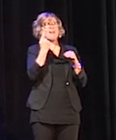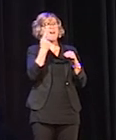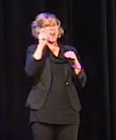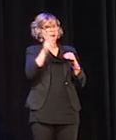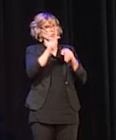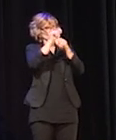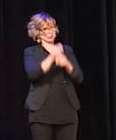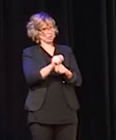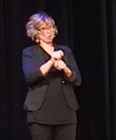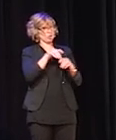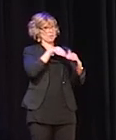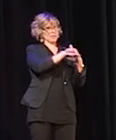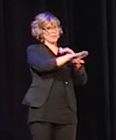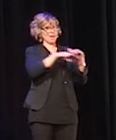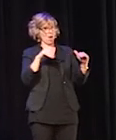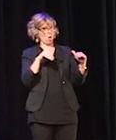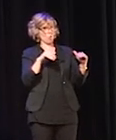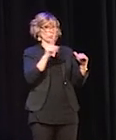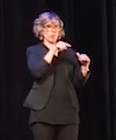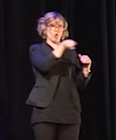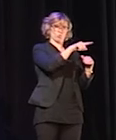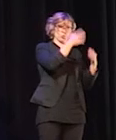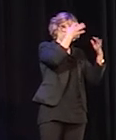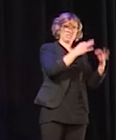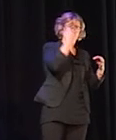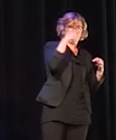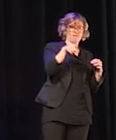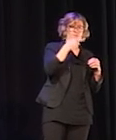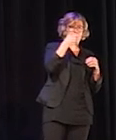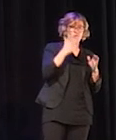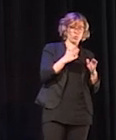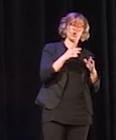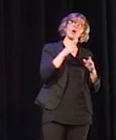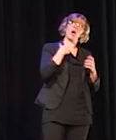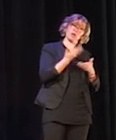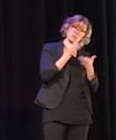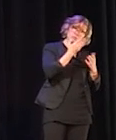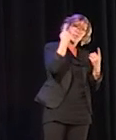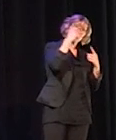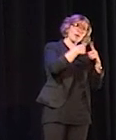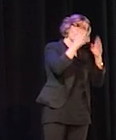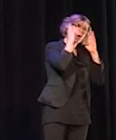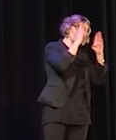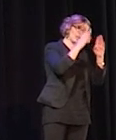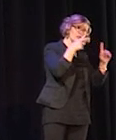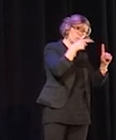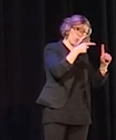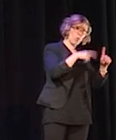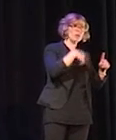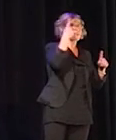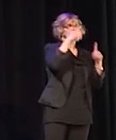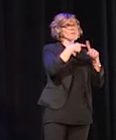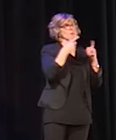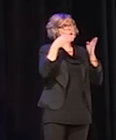have in and out points premeditated by you. But what you can do is start thinking about attention points, where someone begins in an experience where they're paying attention